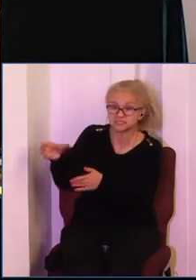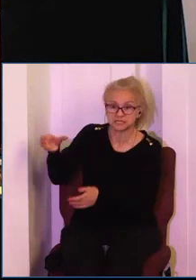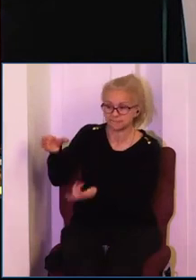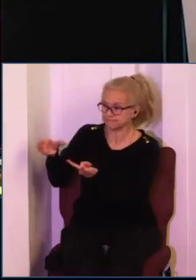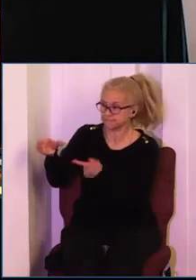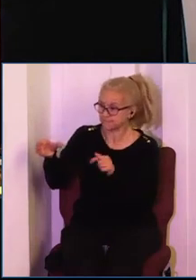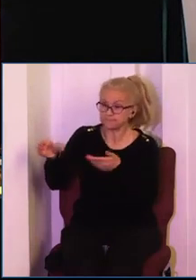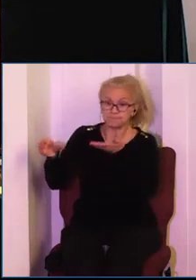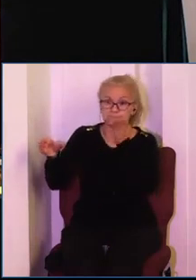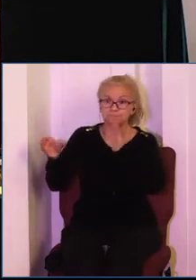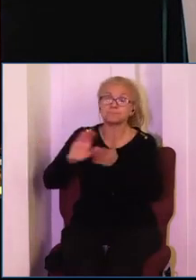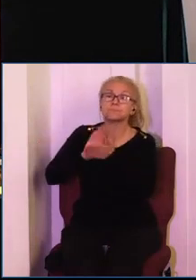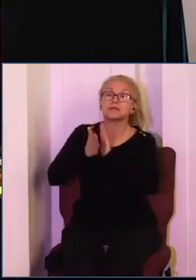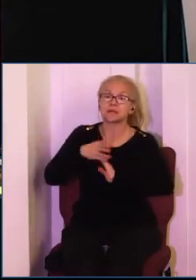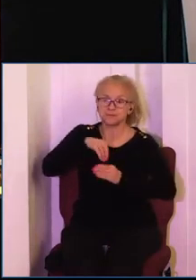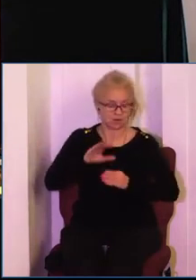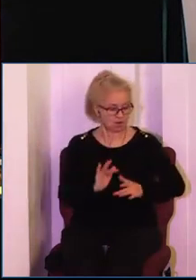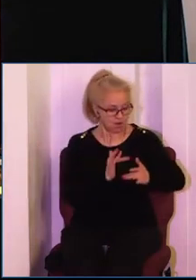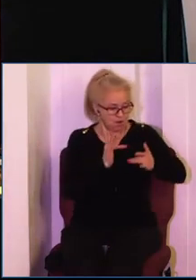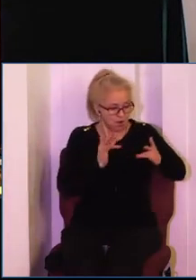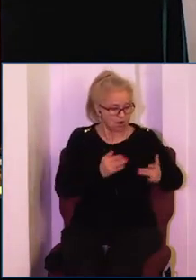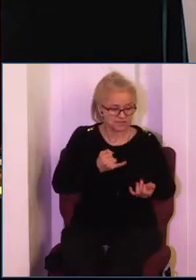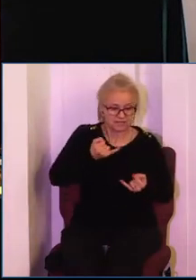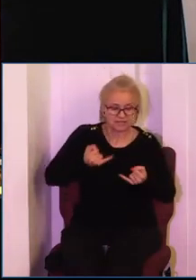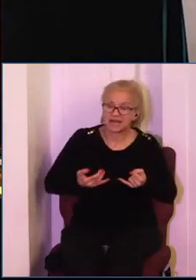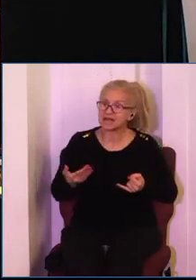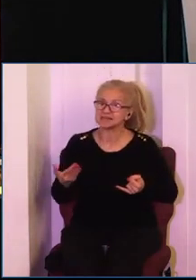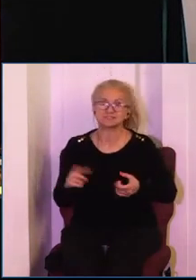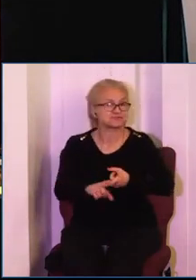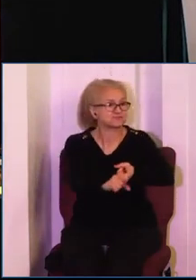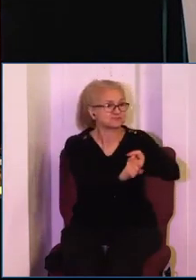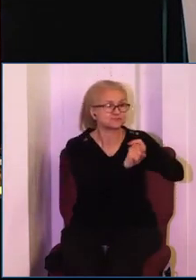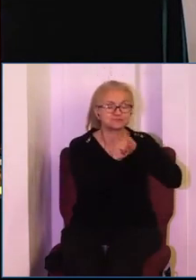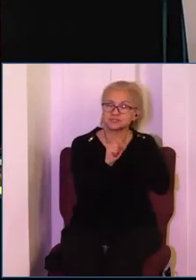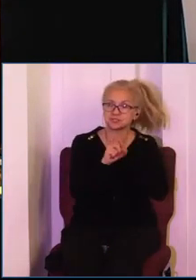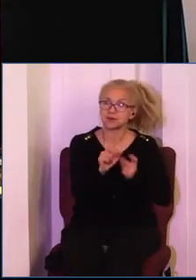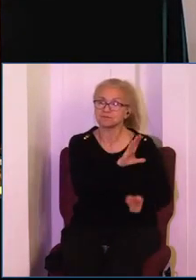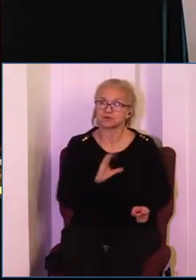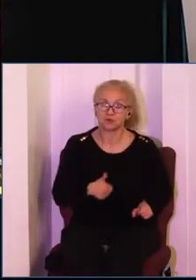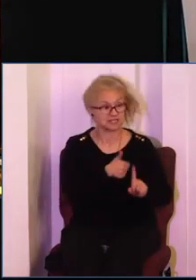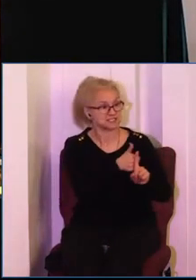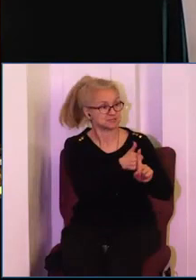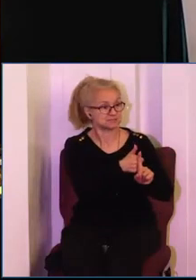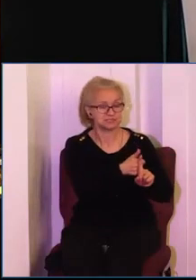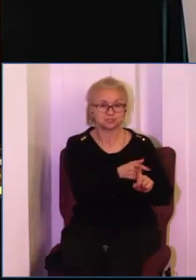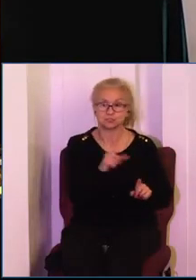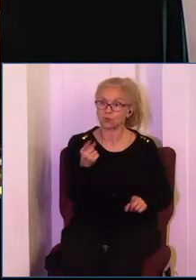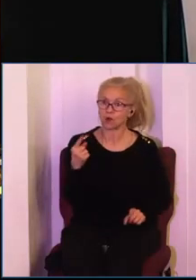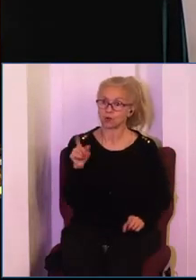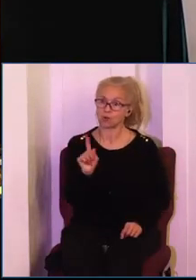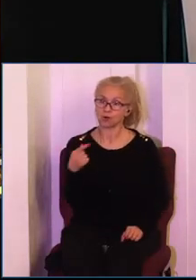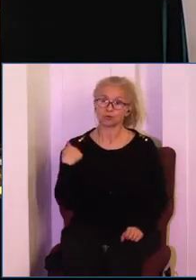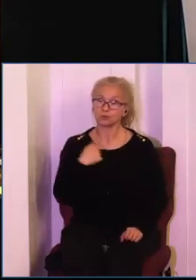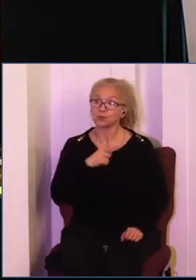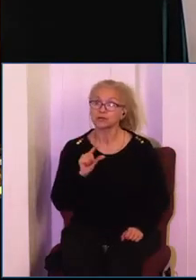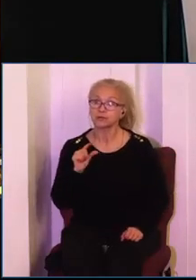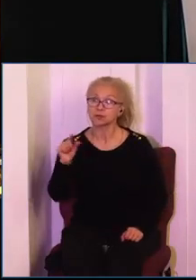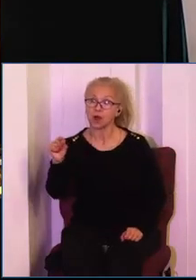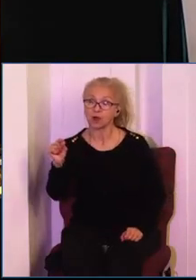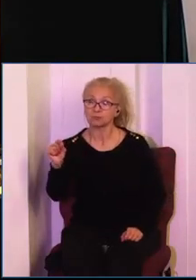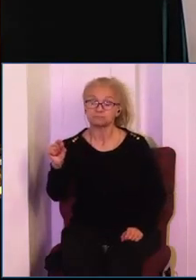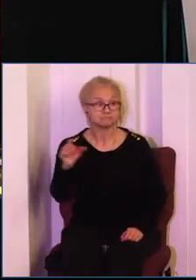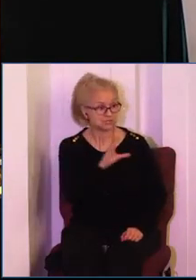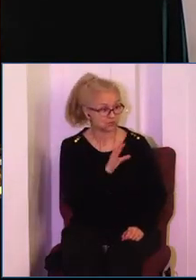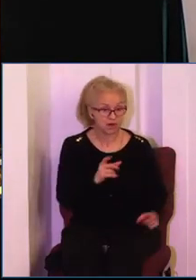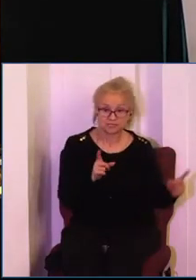it becomes in our hearts the lasting friendship of Christ. For whither we goest,